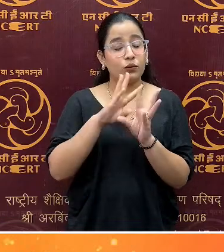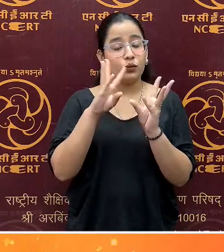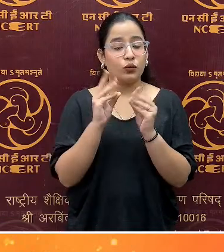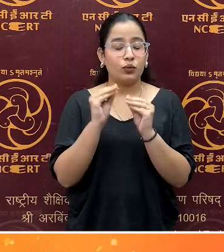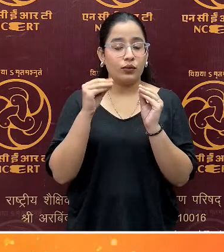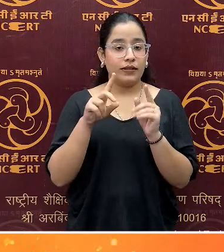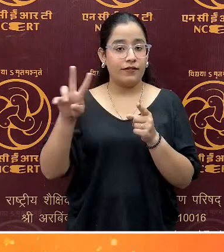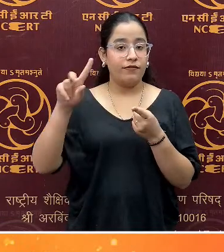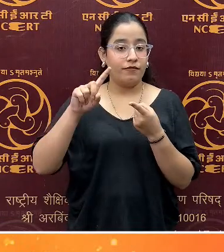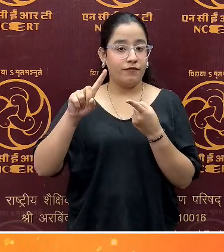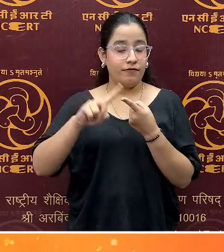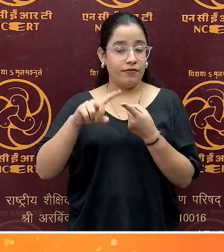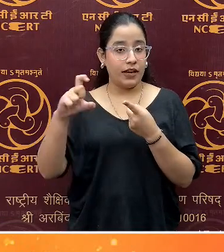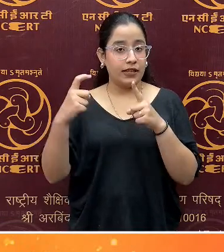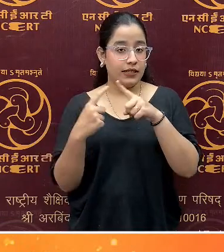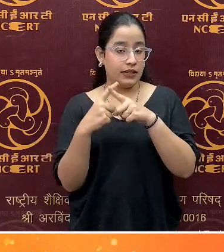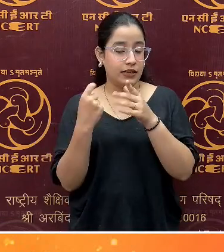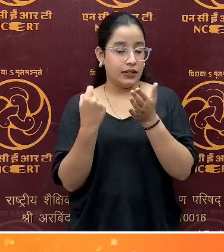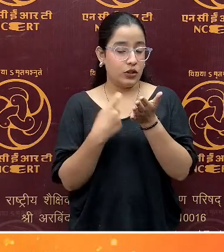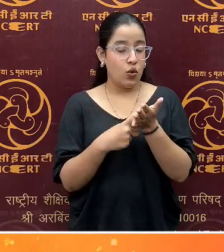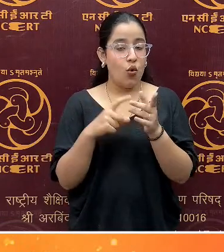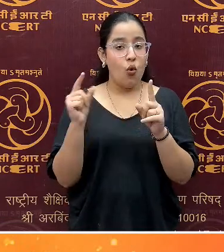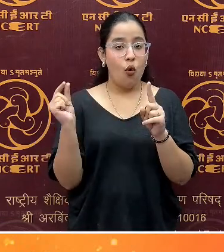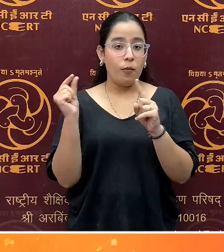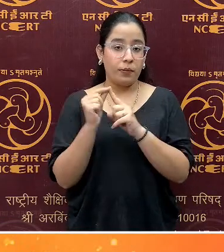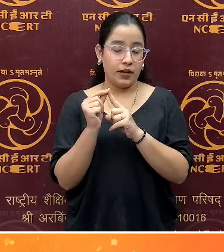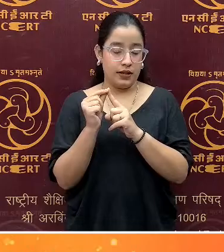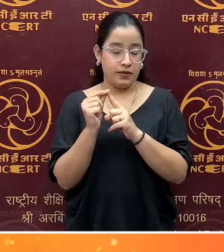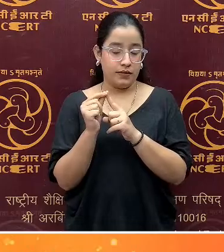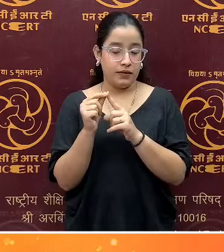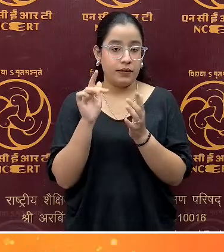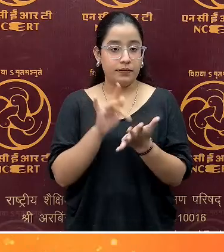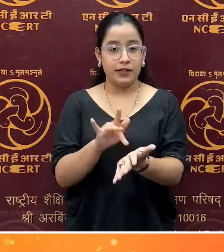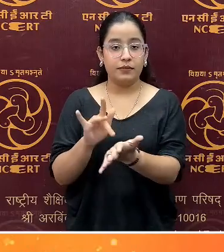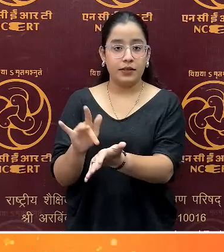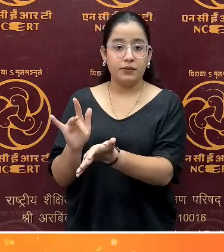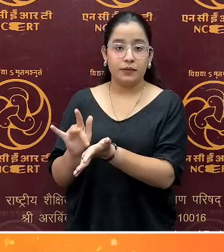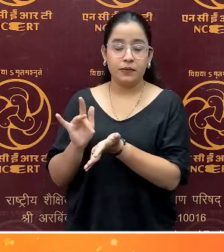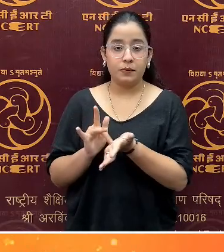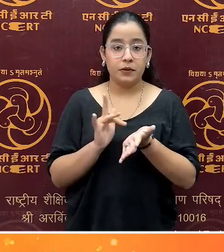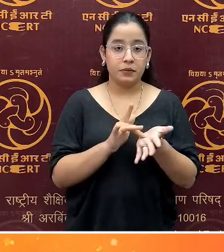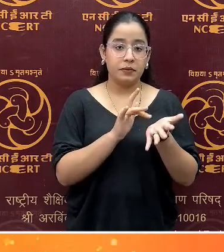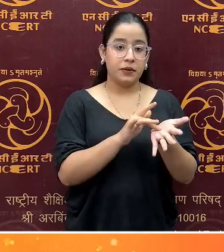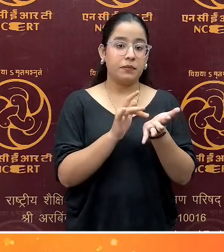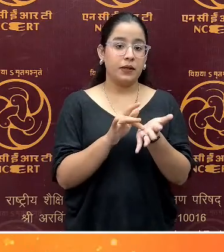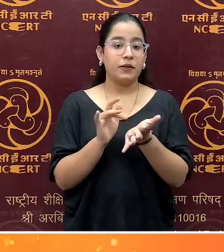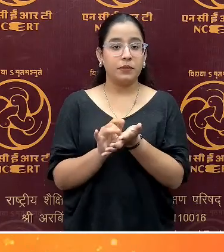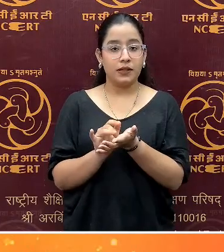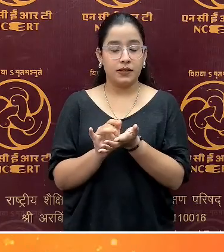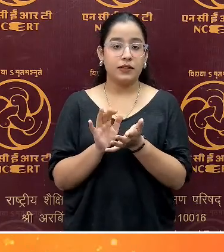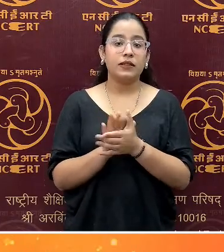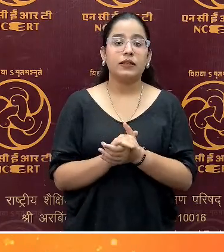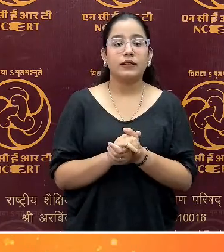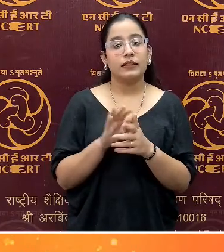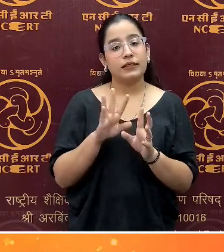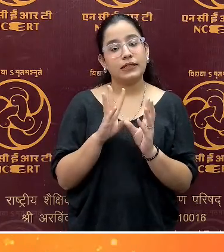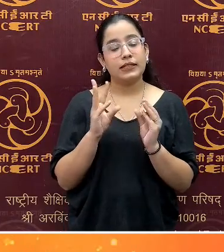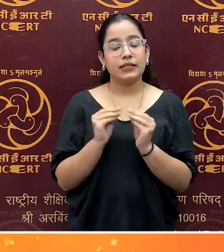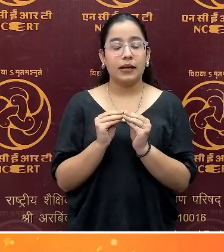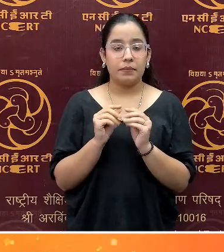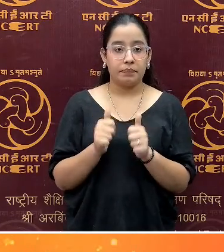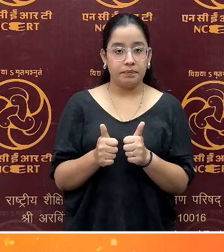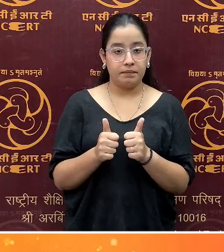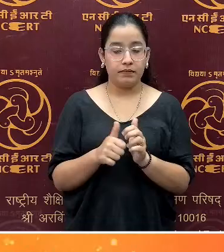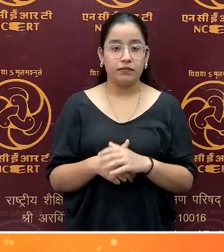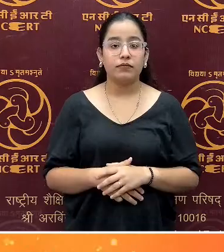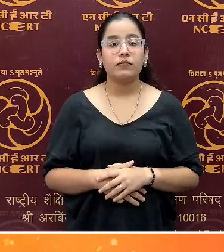the vector OP in terms of the position it has in the space. In terms of the position it